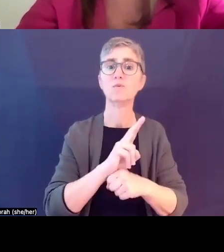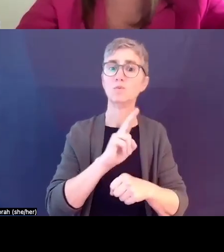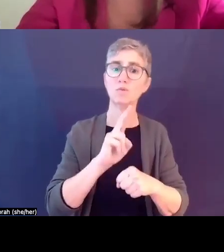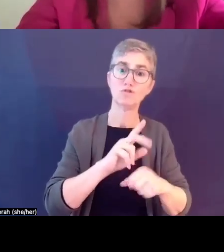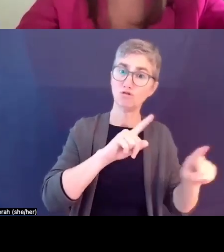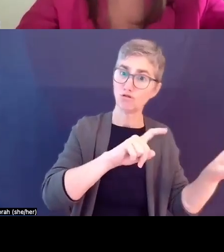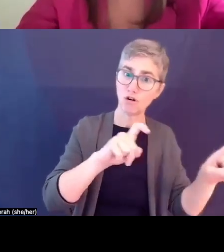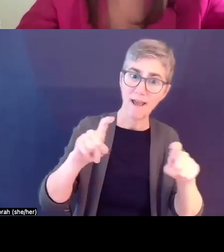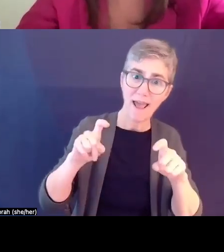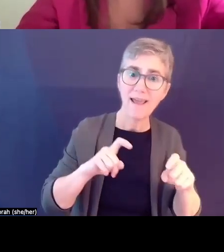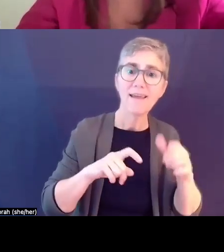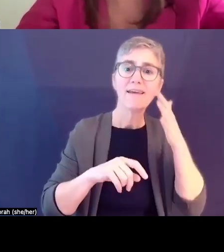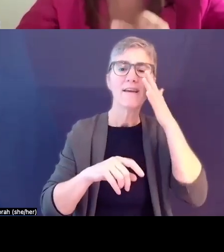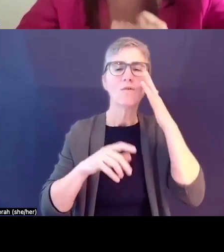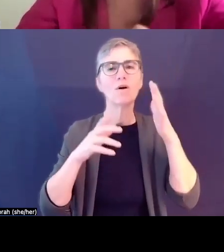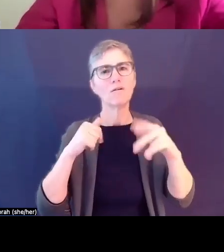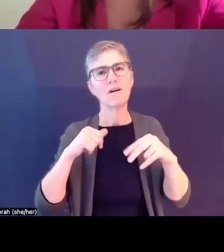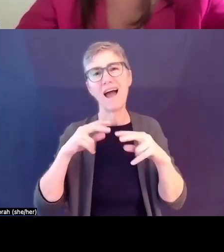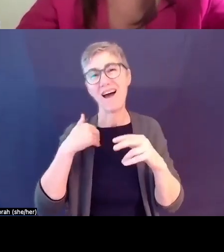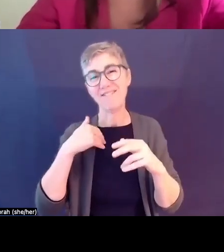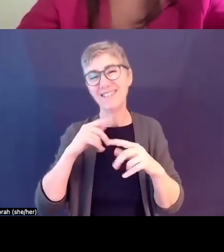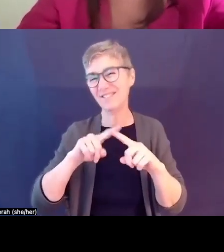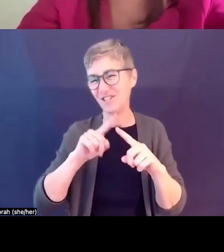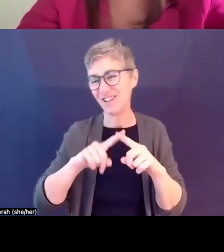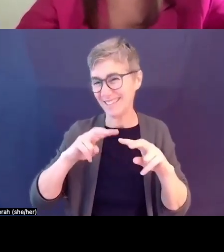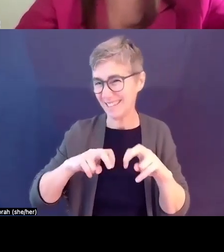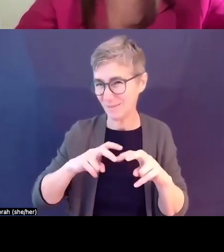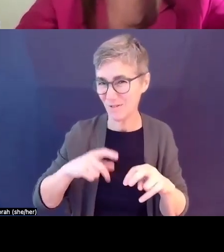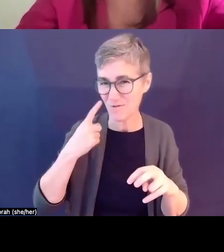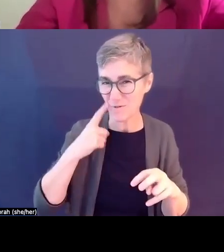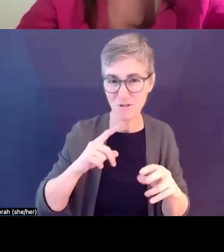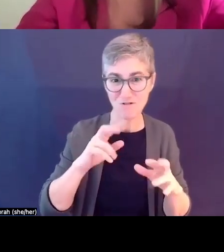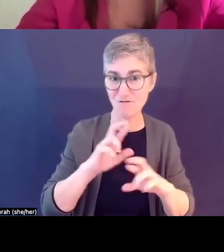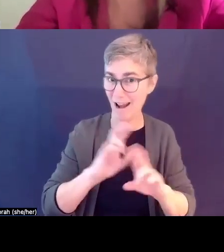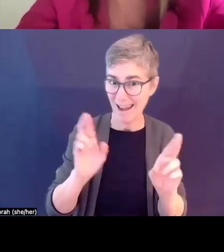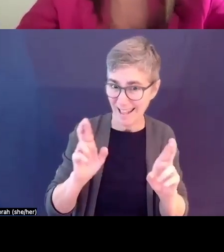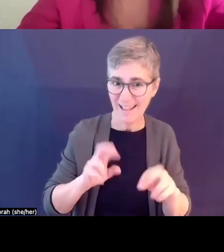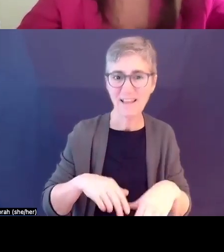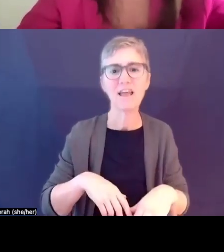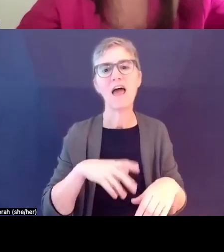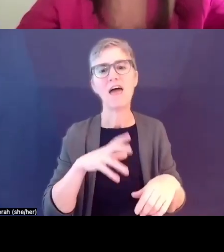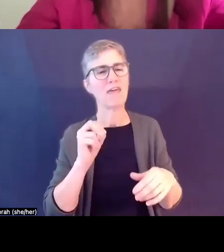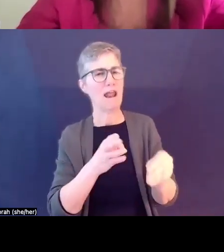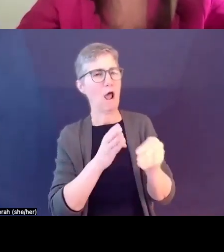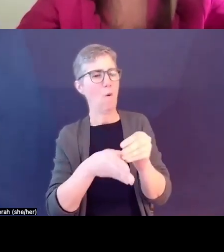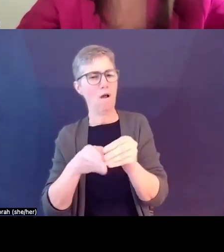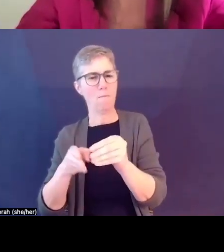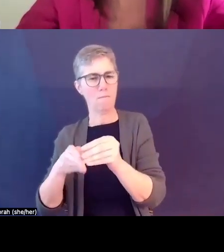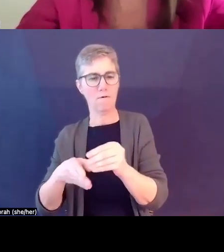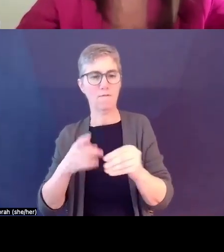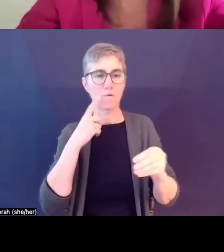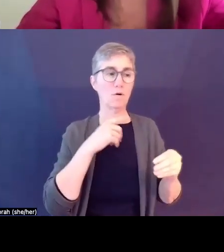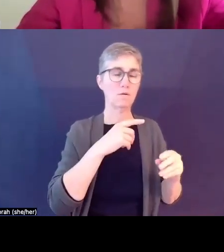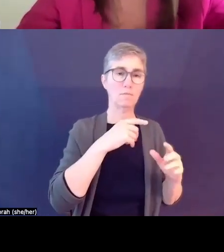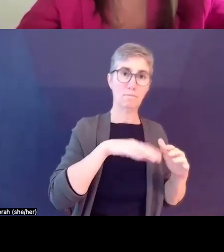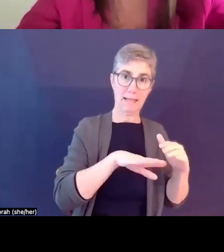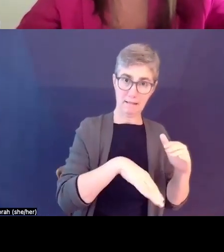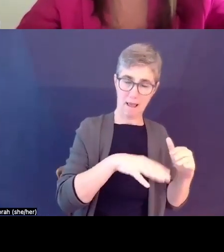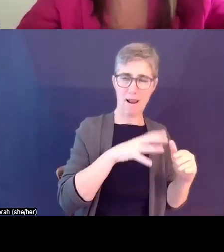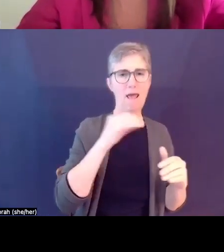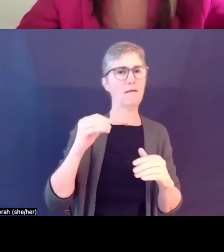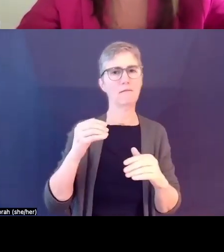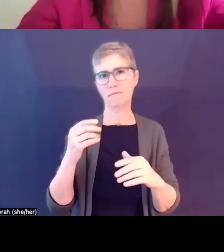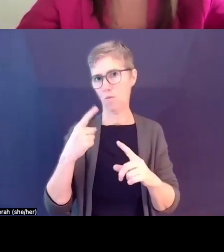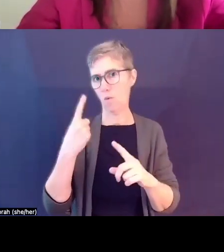context via organizational readiness assessments. And we assess sustainability and implementation outcomes at baseline and 12 months. And we measure fidelity to